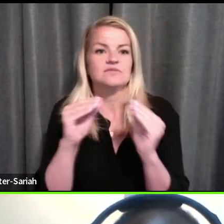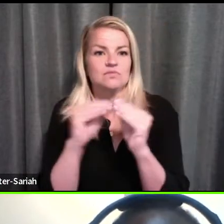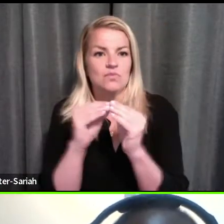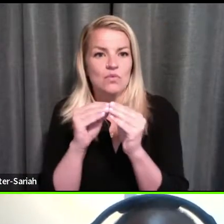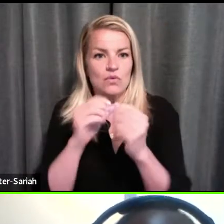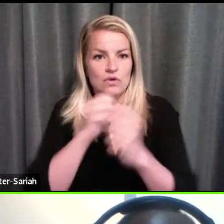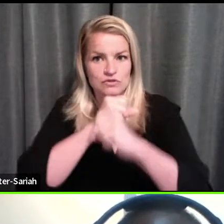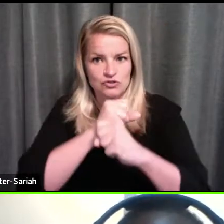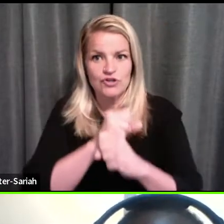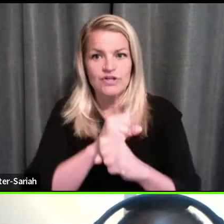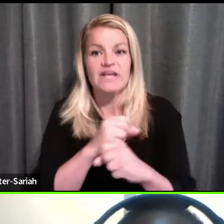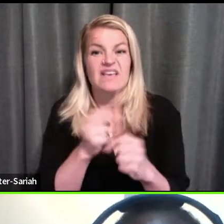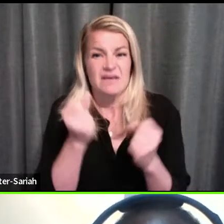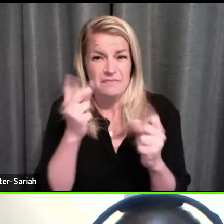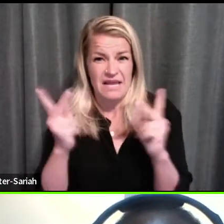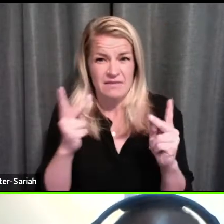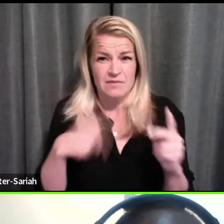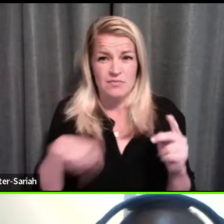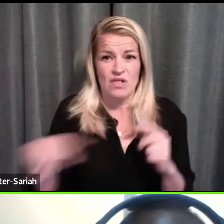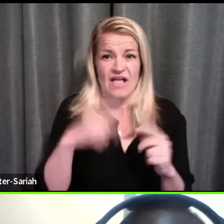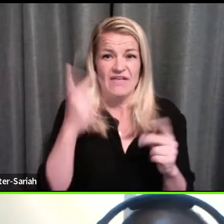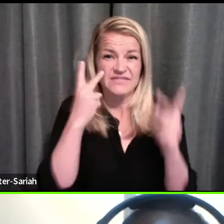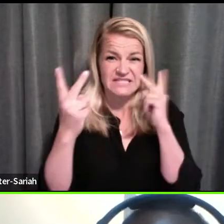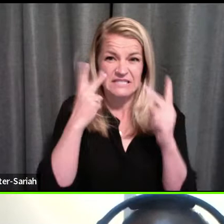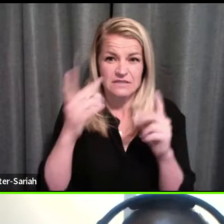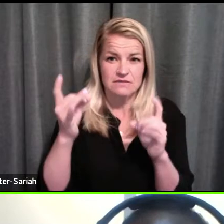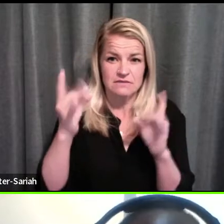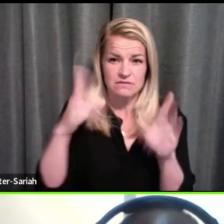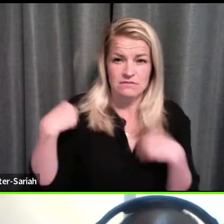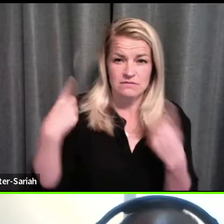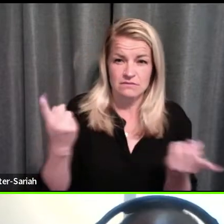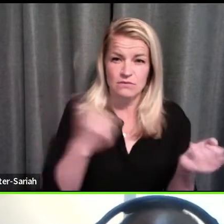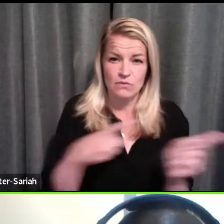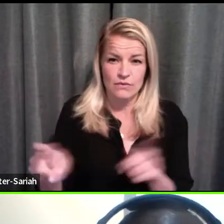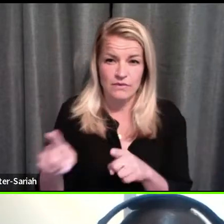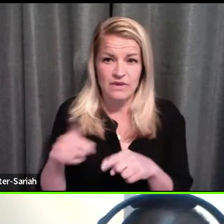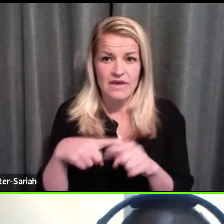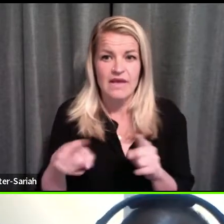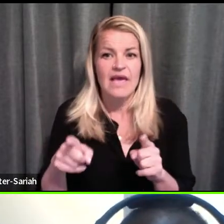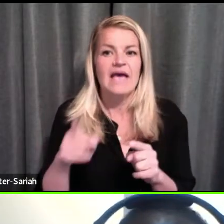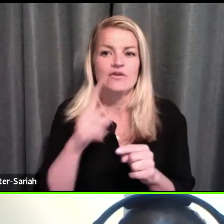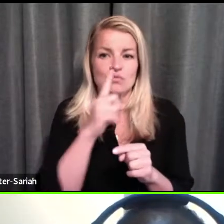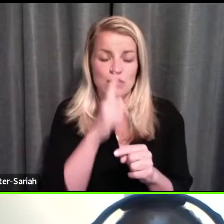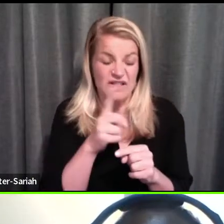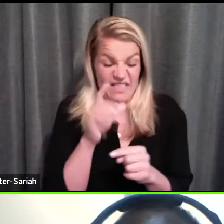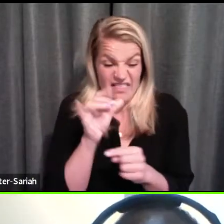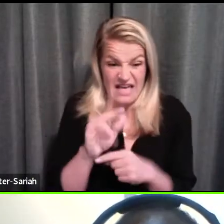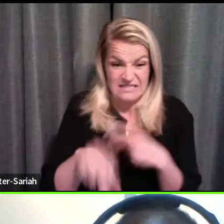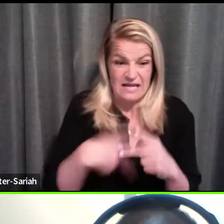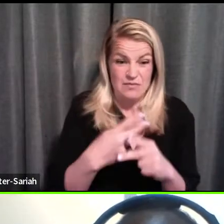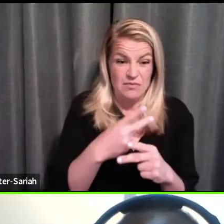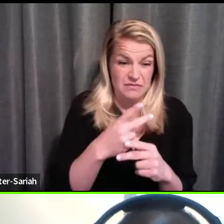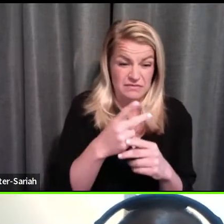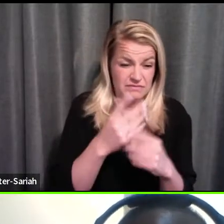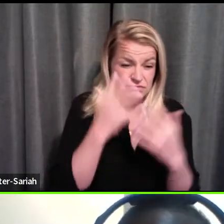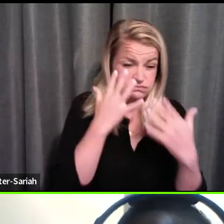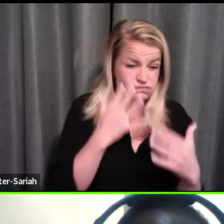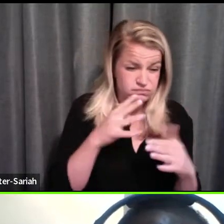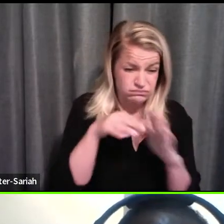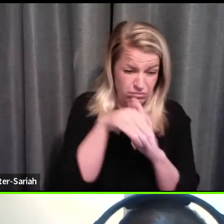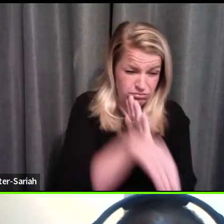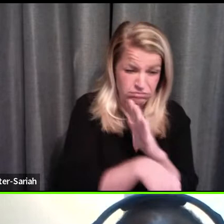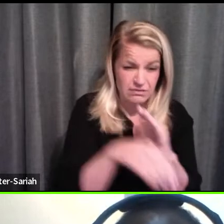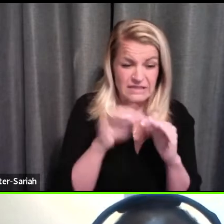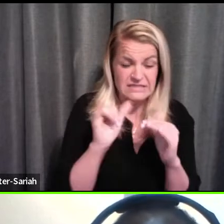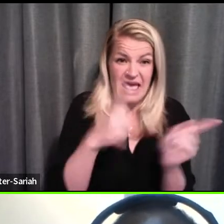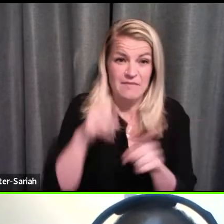I've witnessed banditry and cattle wrestling that has been going on for a while now. As we speak,